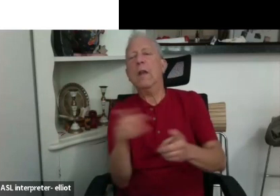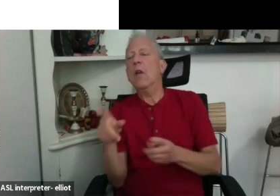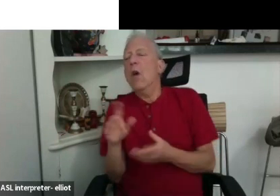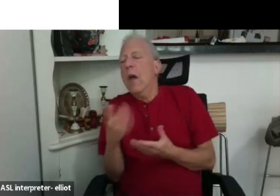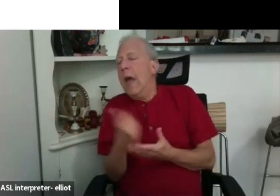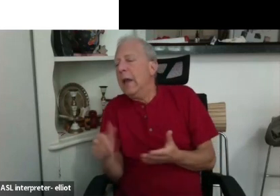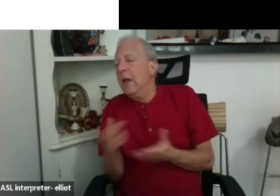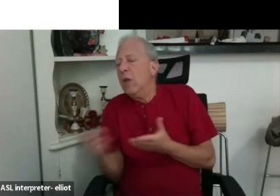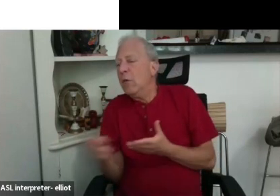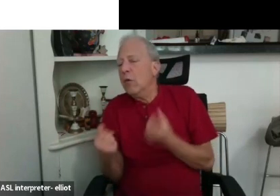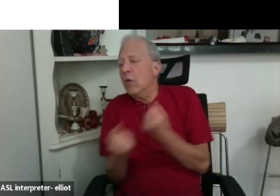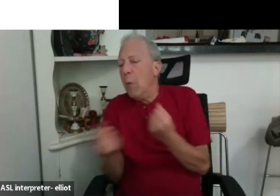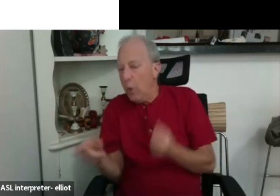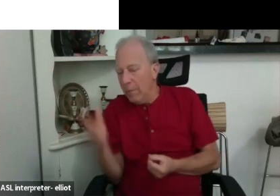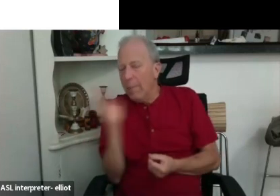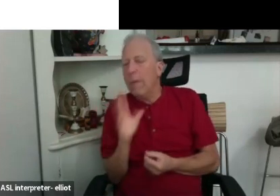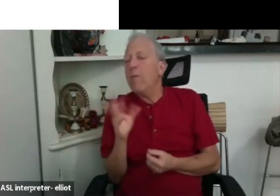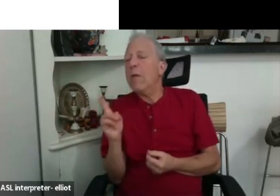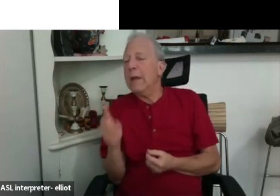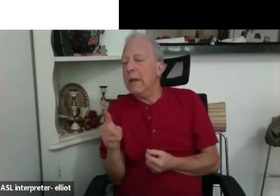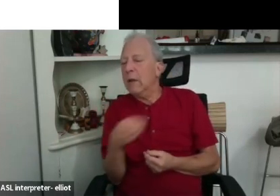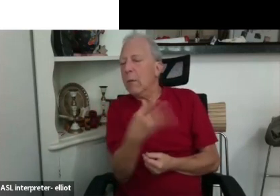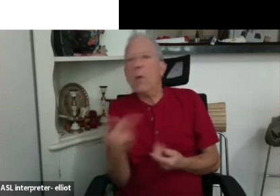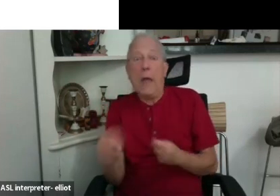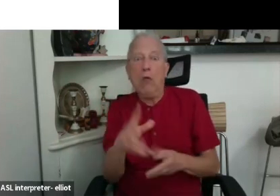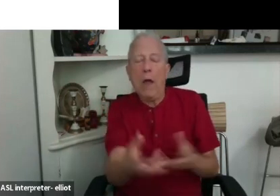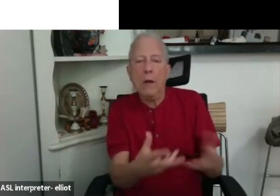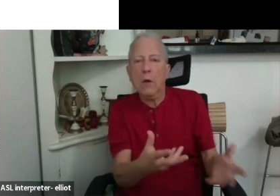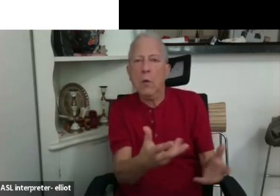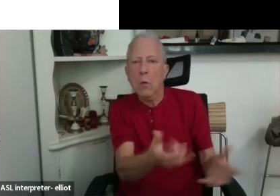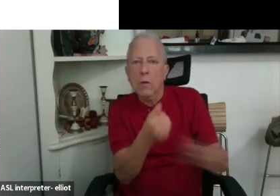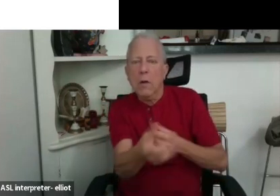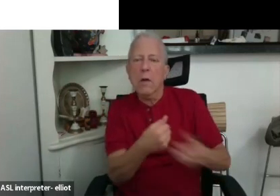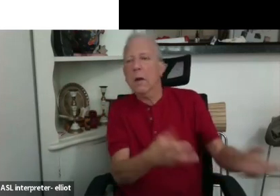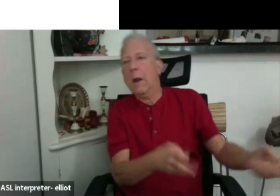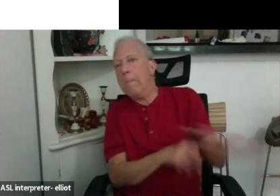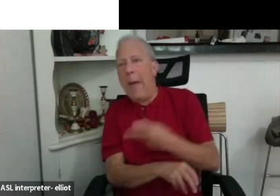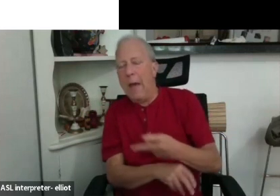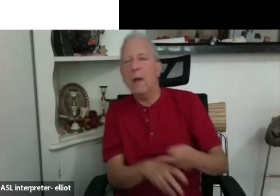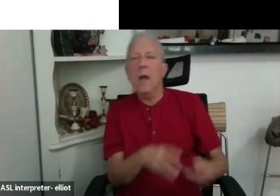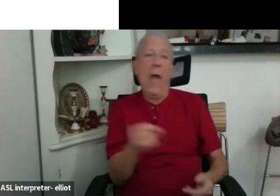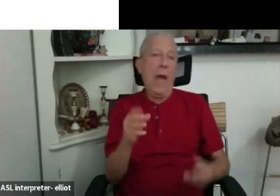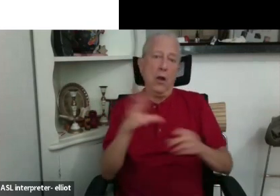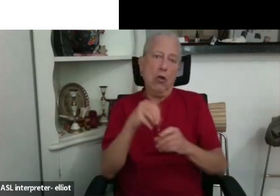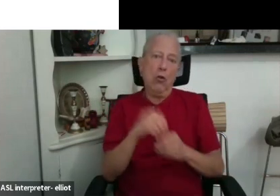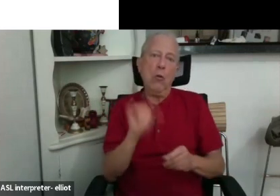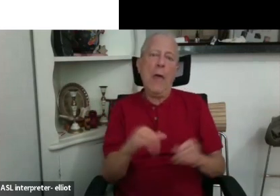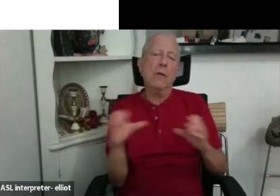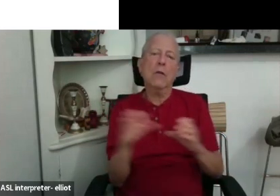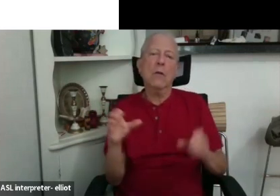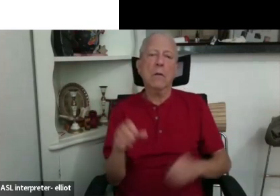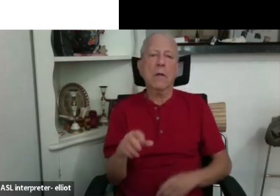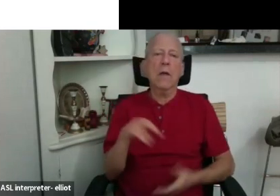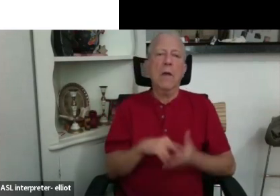or support that it provided, and include that in the certification. So in